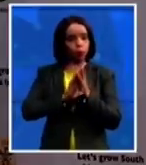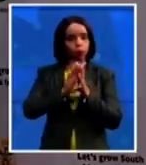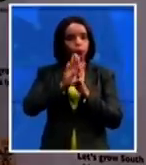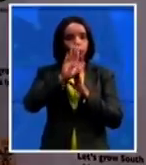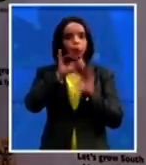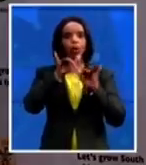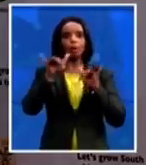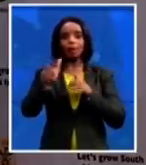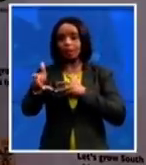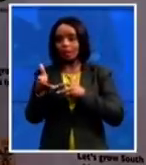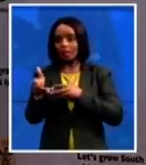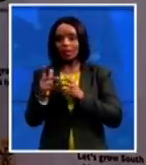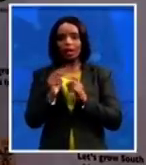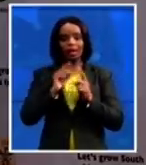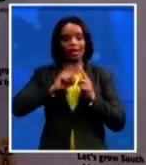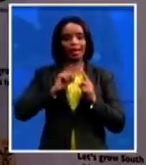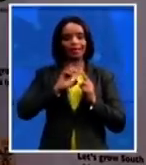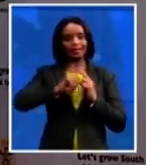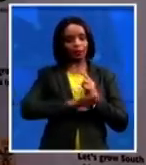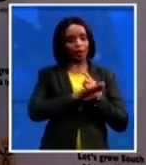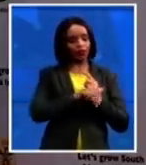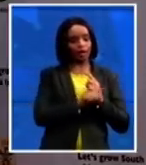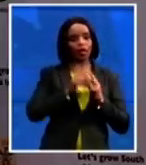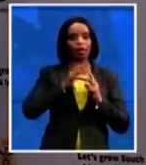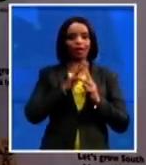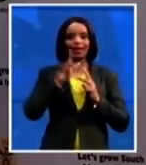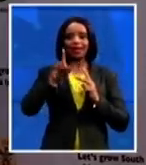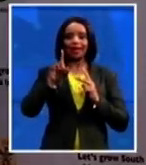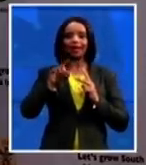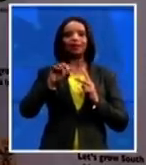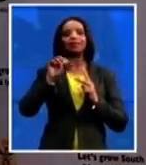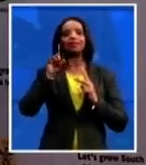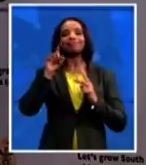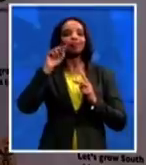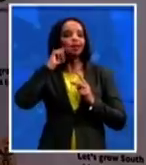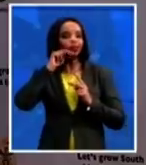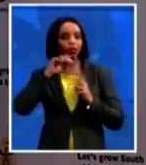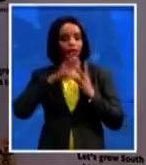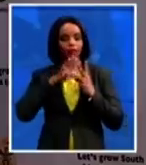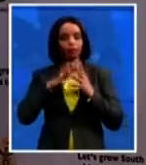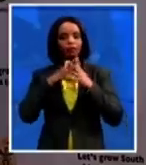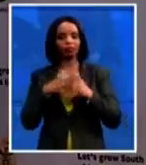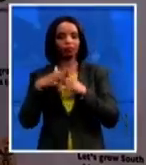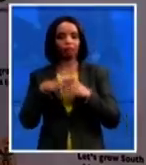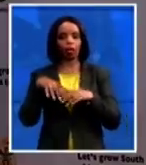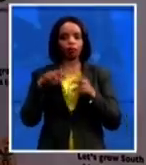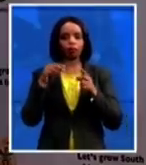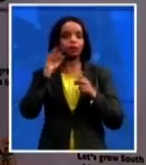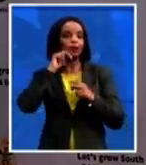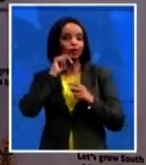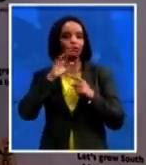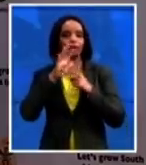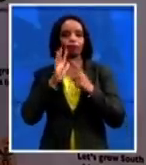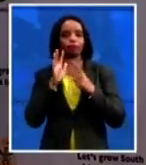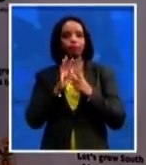and Senegal, where no less than 14 trade agreements were signed. This